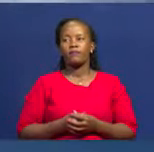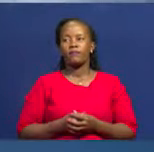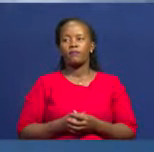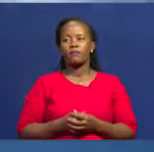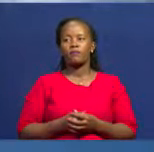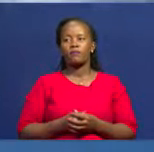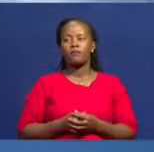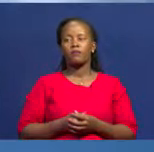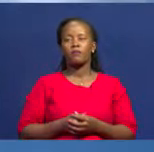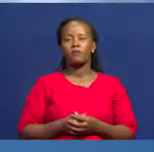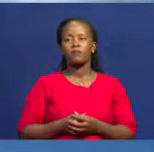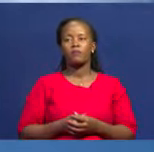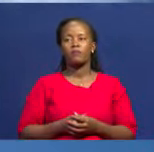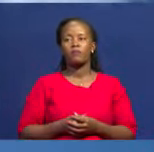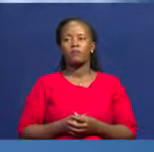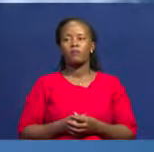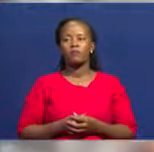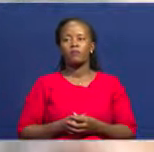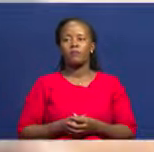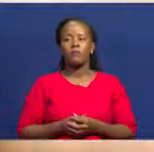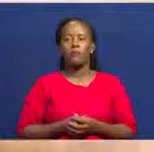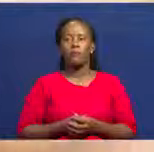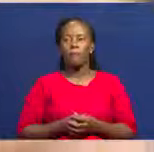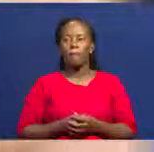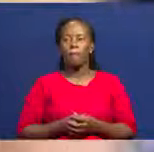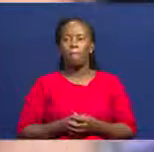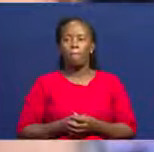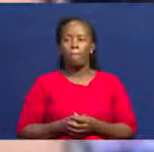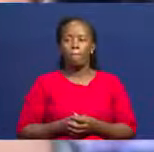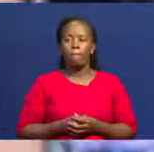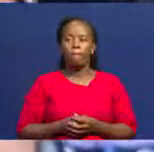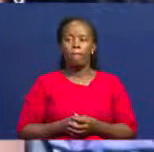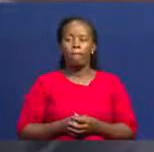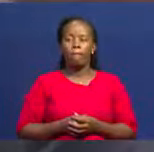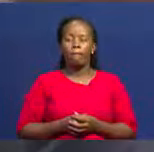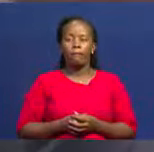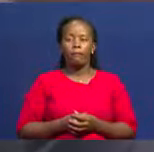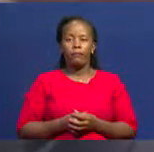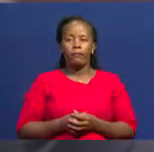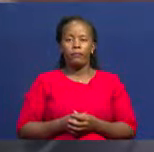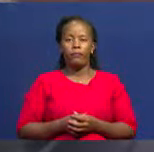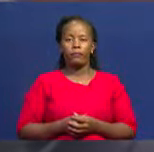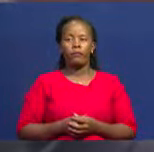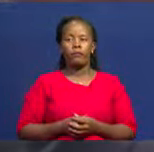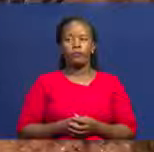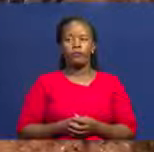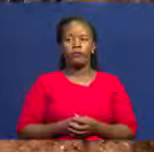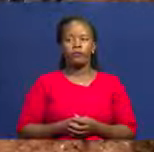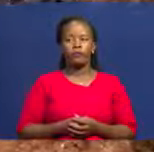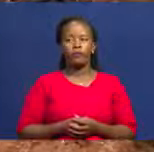in love with a boy. The most beautiful boy.